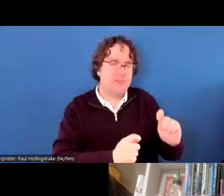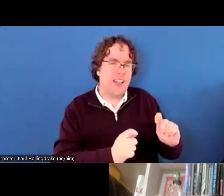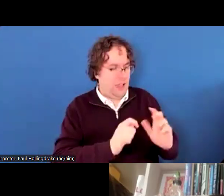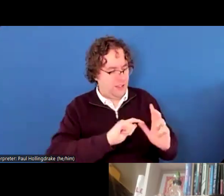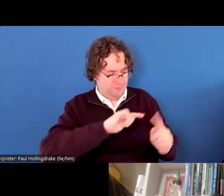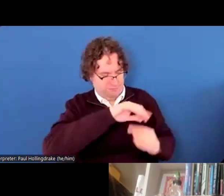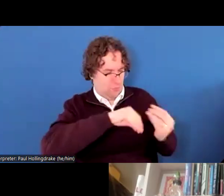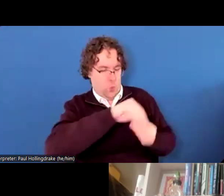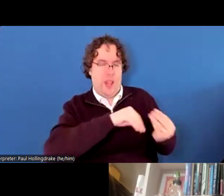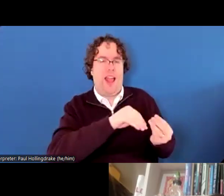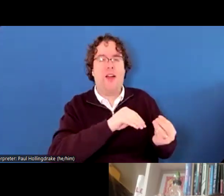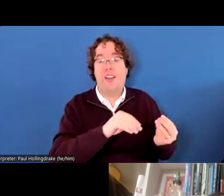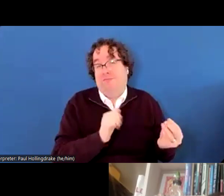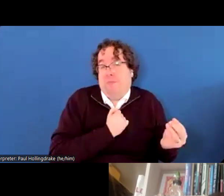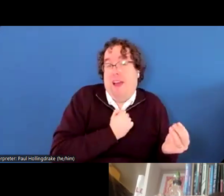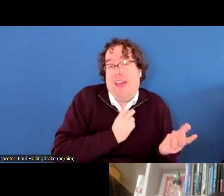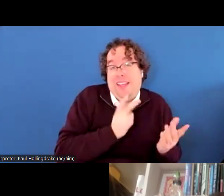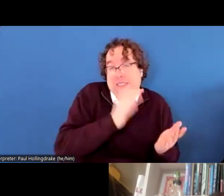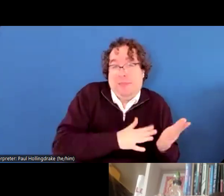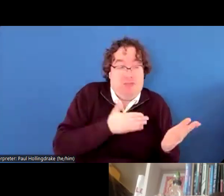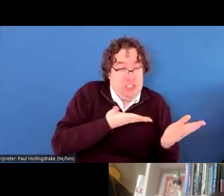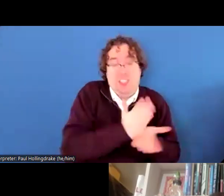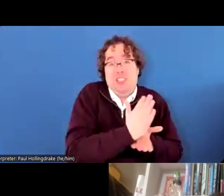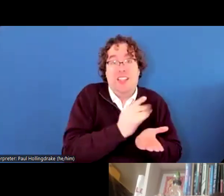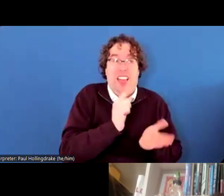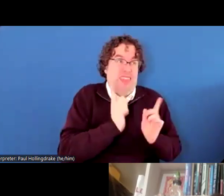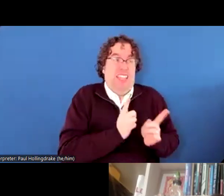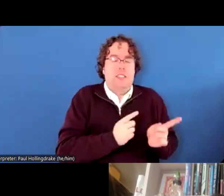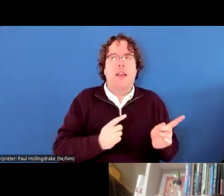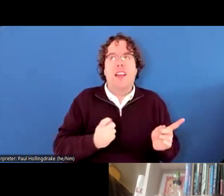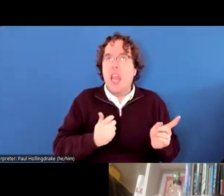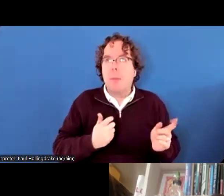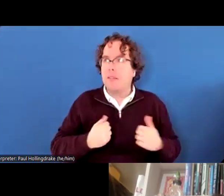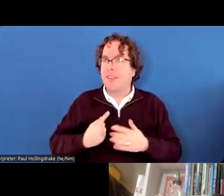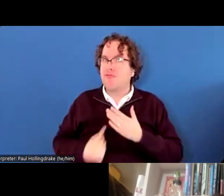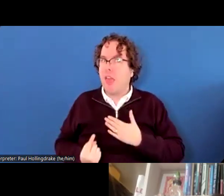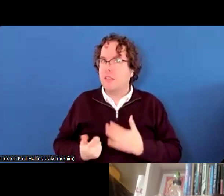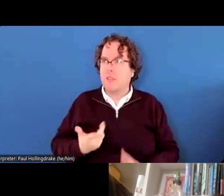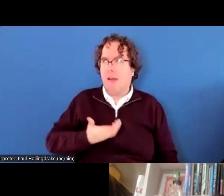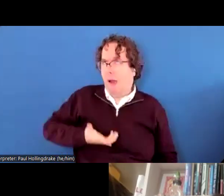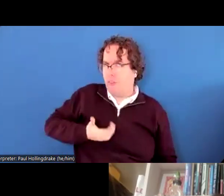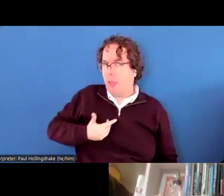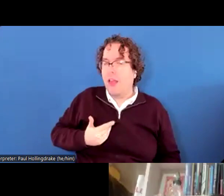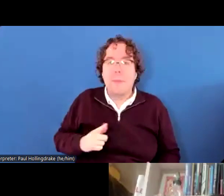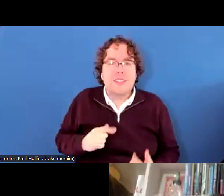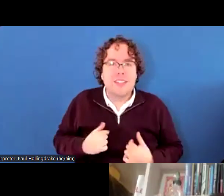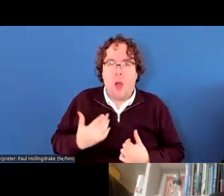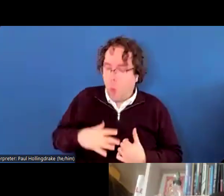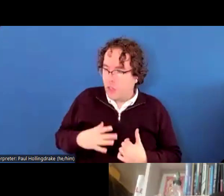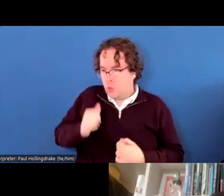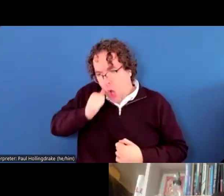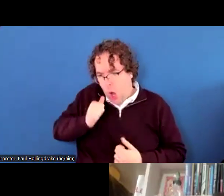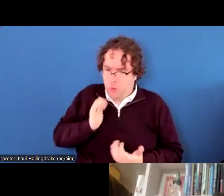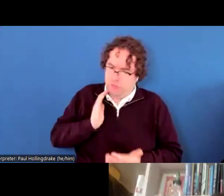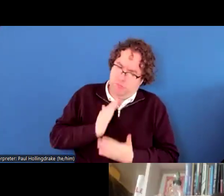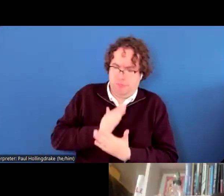which was quite uncomfortable, I guess. As a freelancer, I like knowing as much as possible, as many certainties as possible,